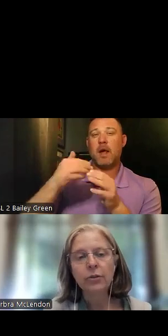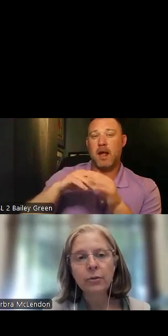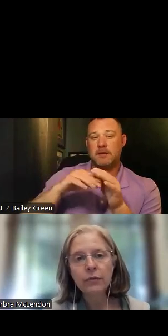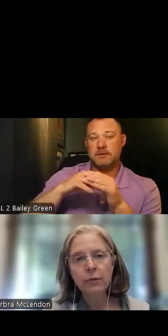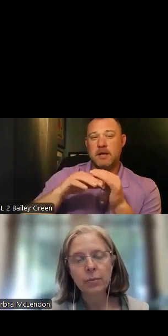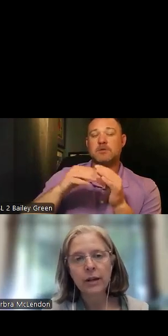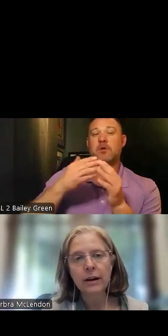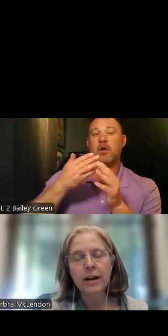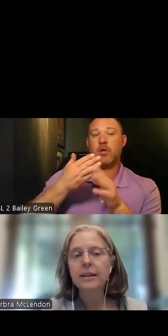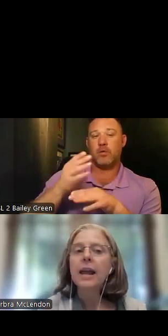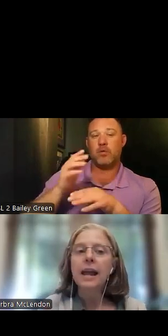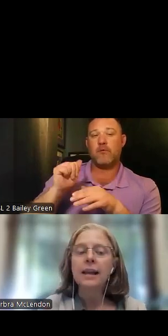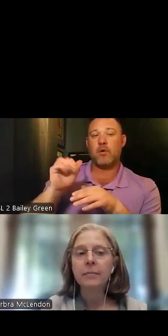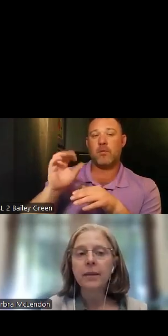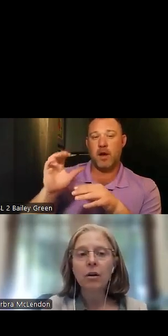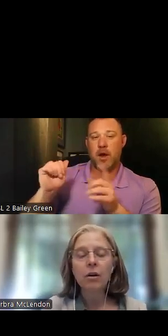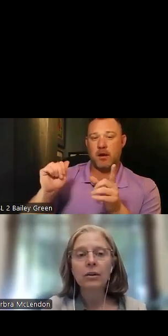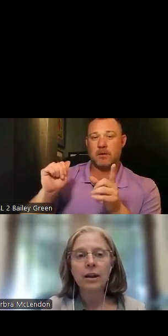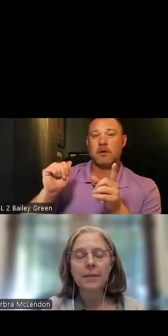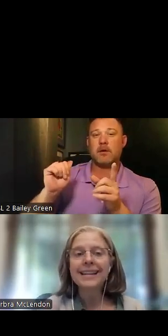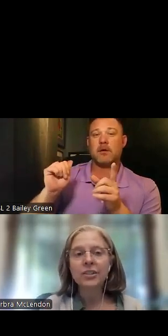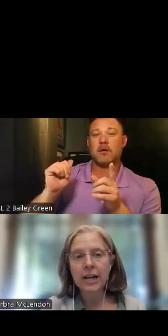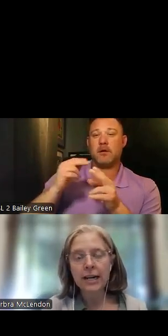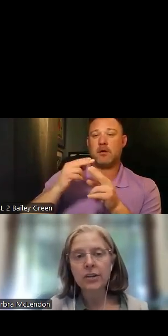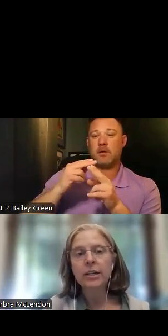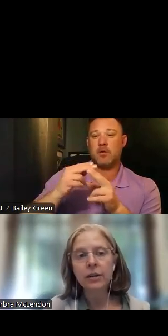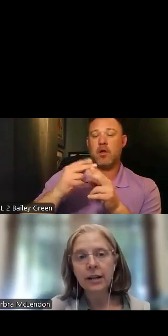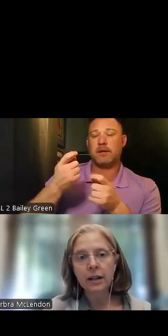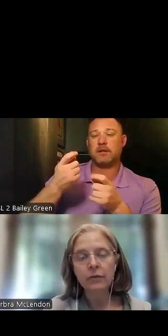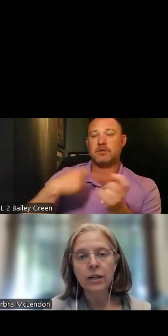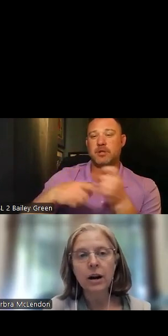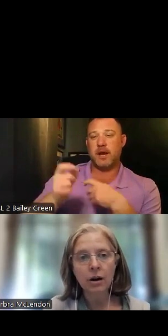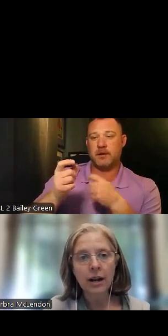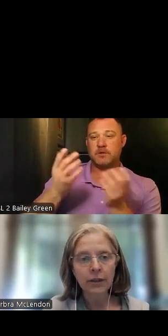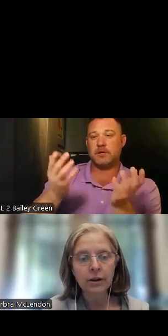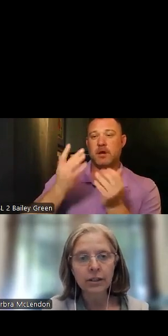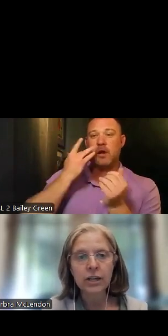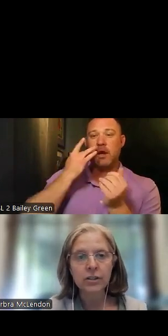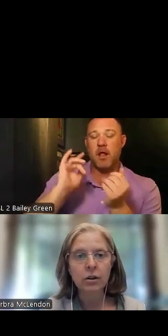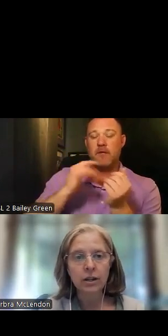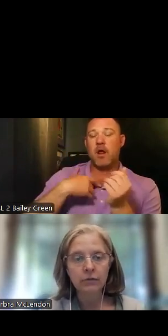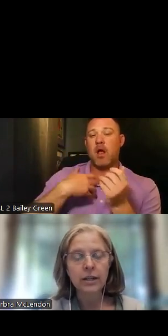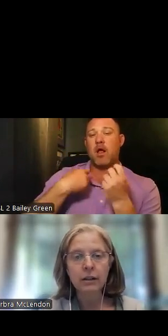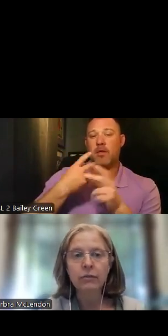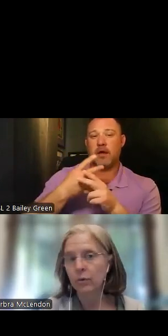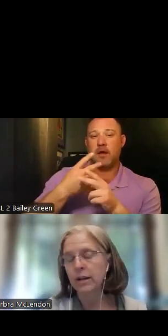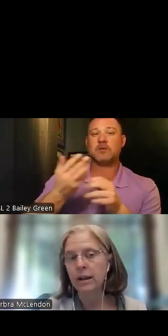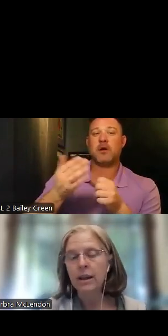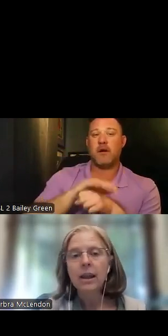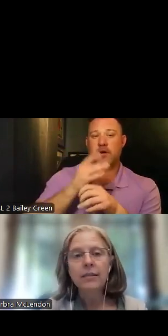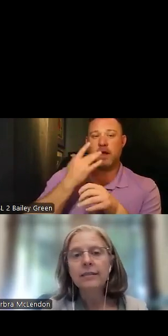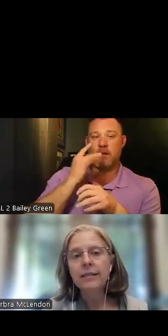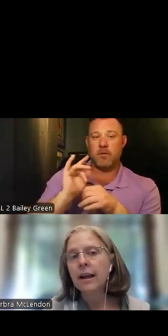coverage through the Affordable Care Act and something called an exchange. Here in California, our healthcare exchange is called Covered